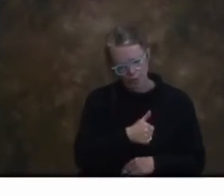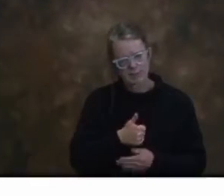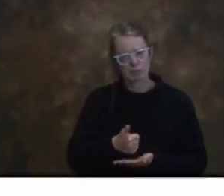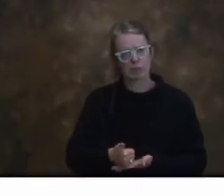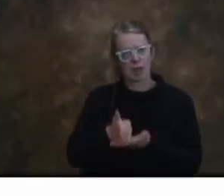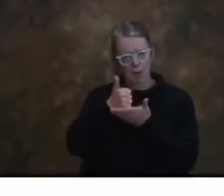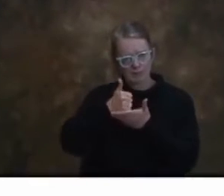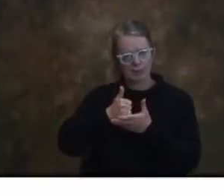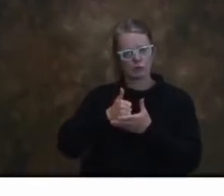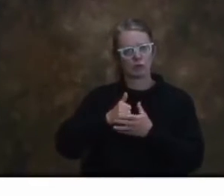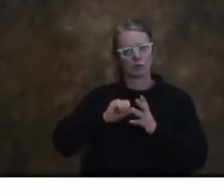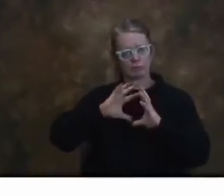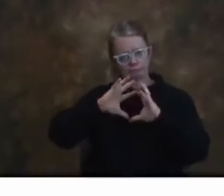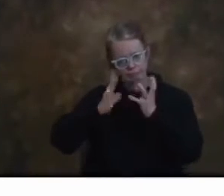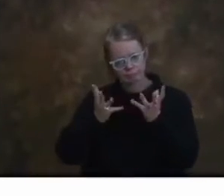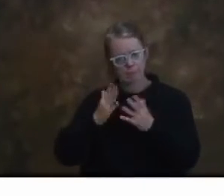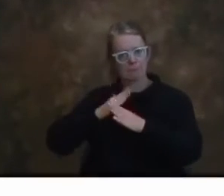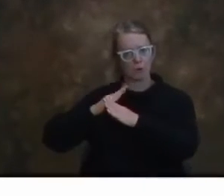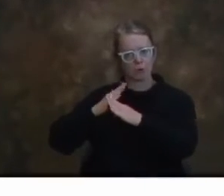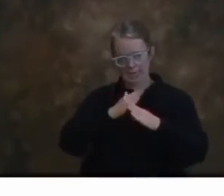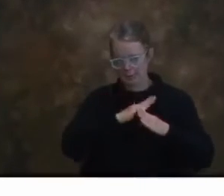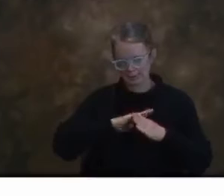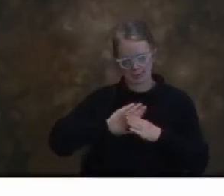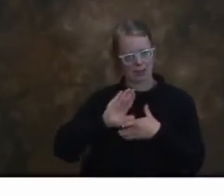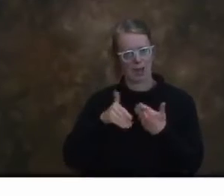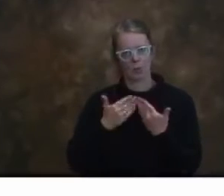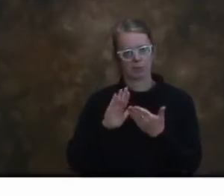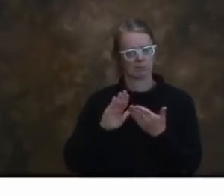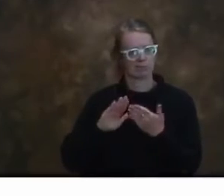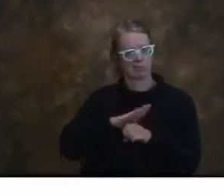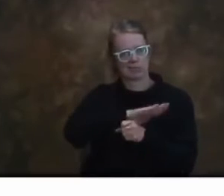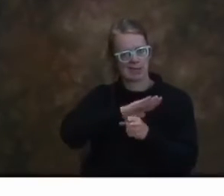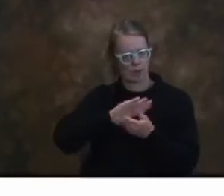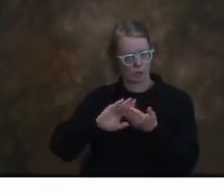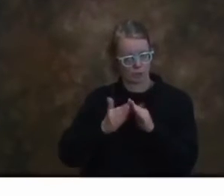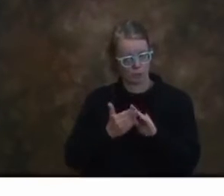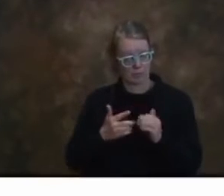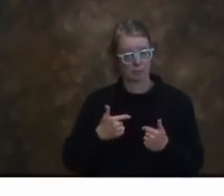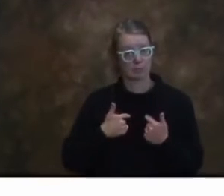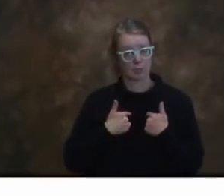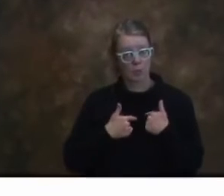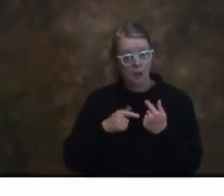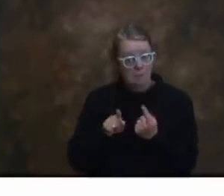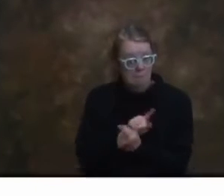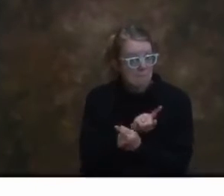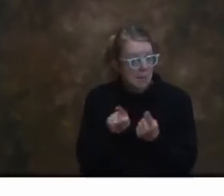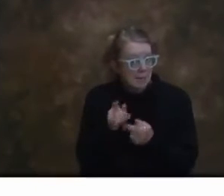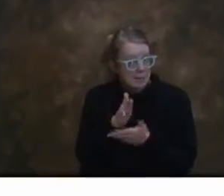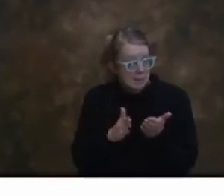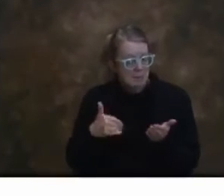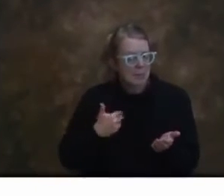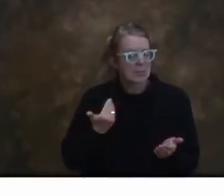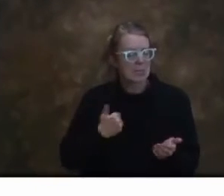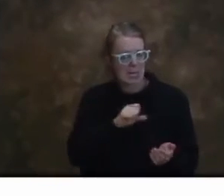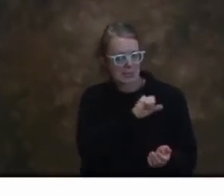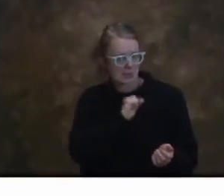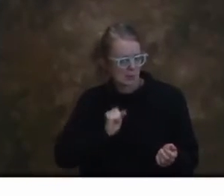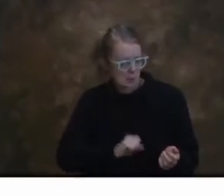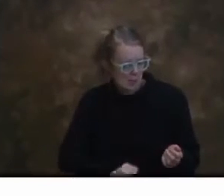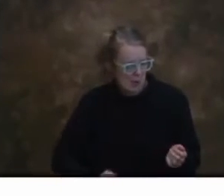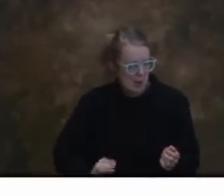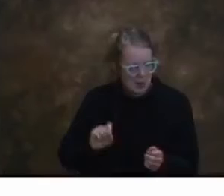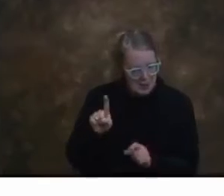our community. I actually got to meet some of these superheroes at our 40 Cox location. I got to learn